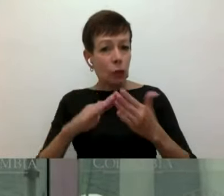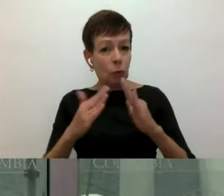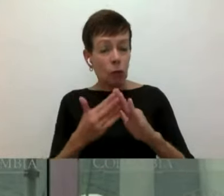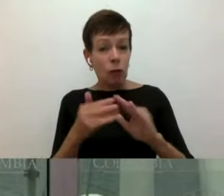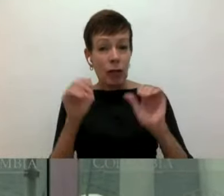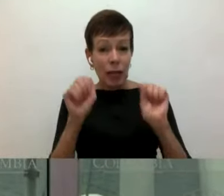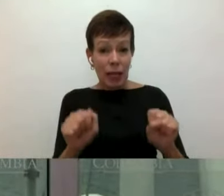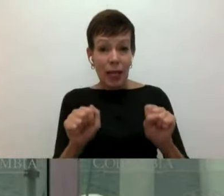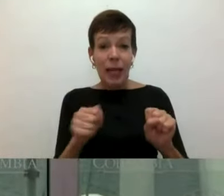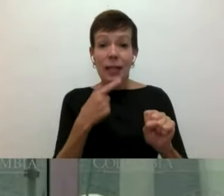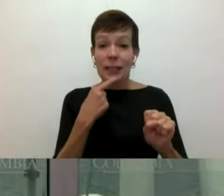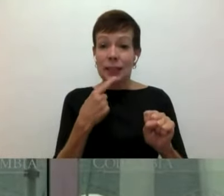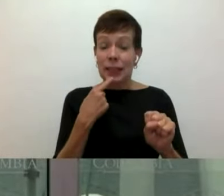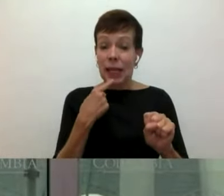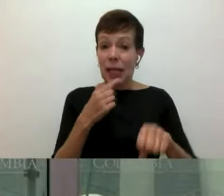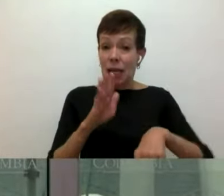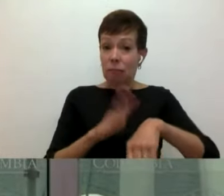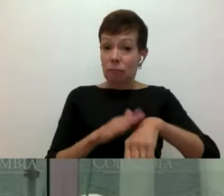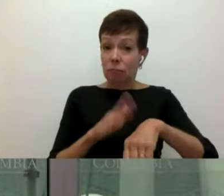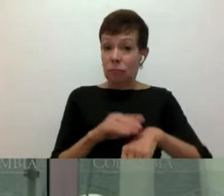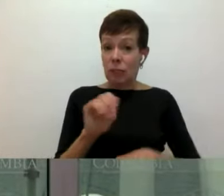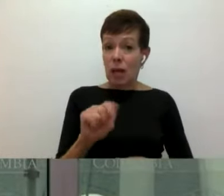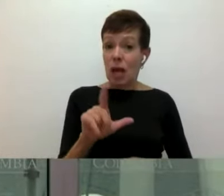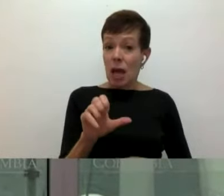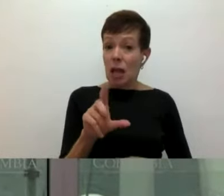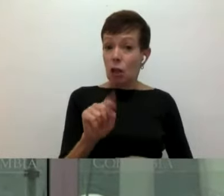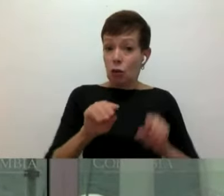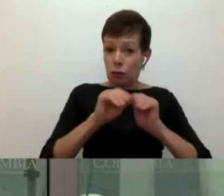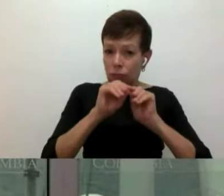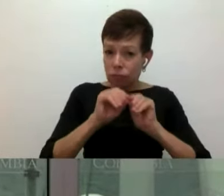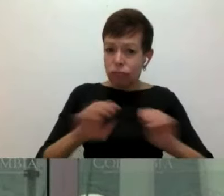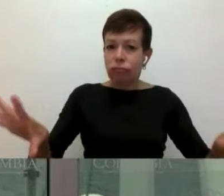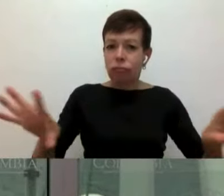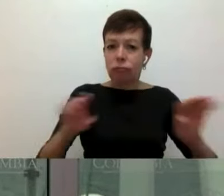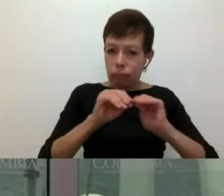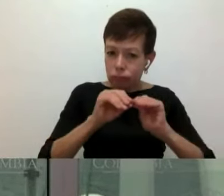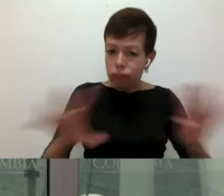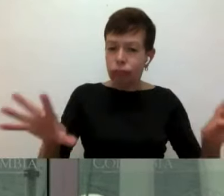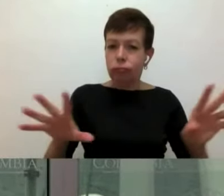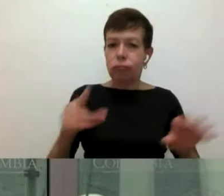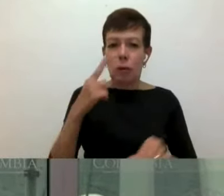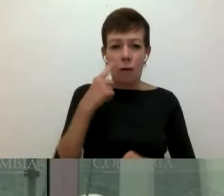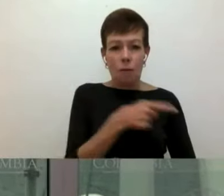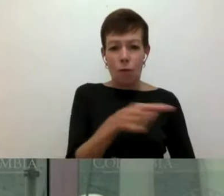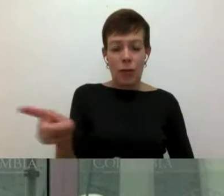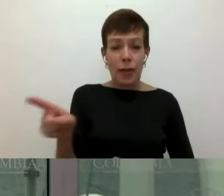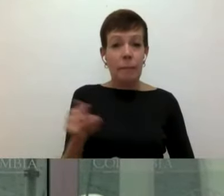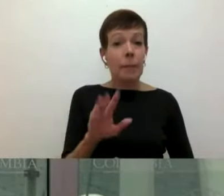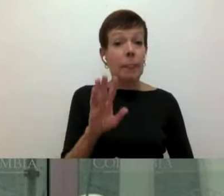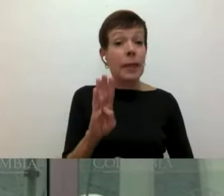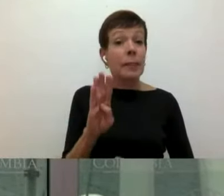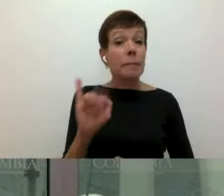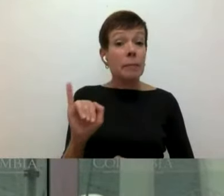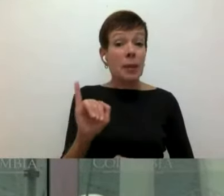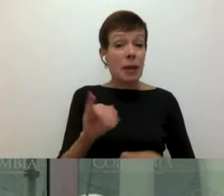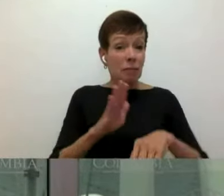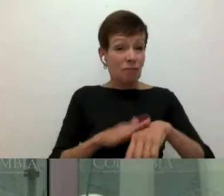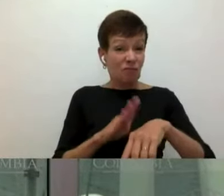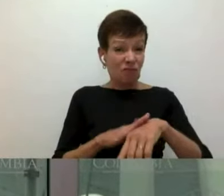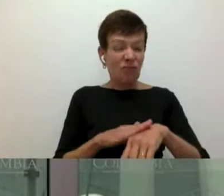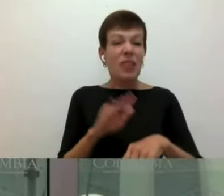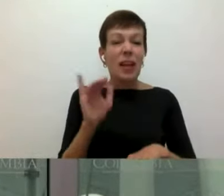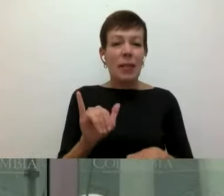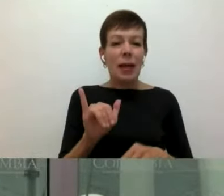and First Nations can request that a broadcast intrusive alert be sent out on their behalf. So